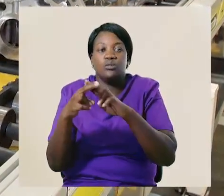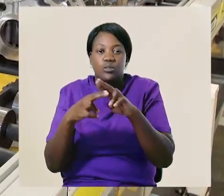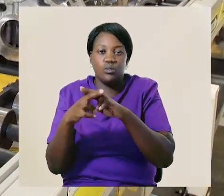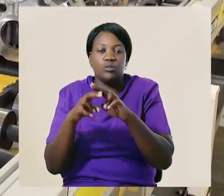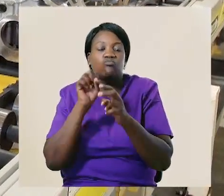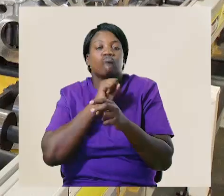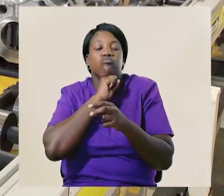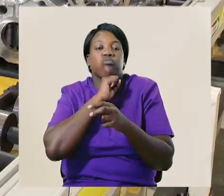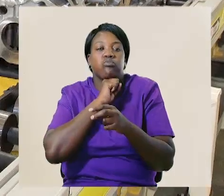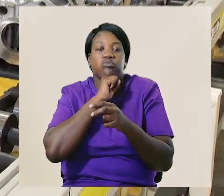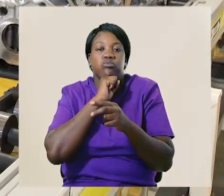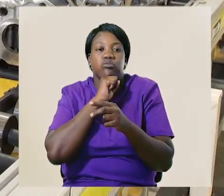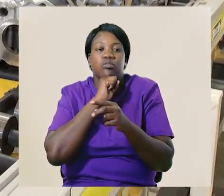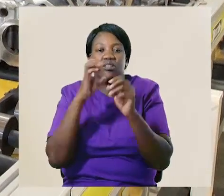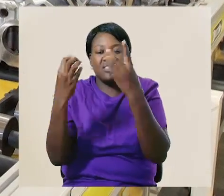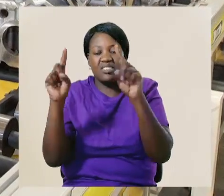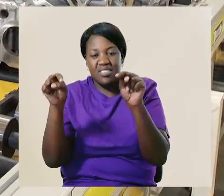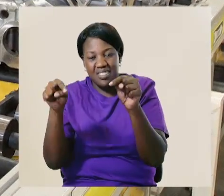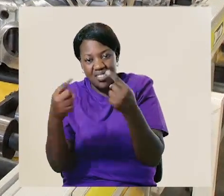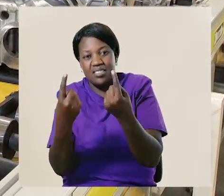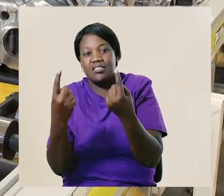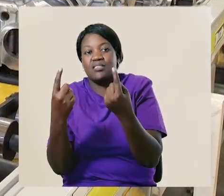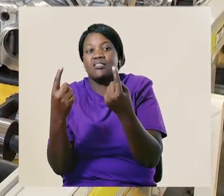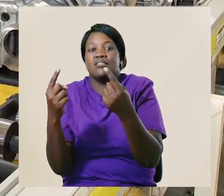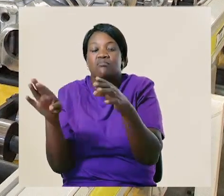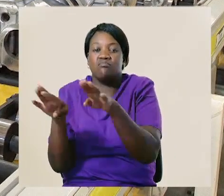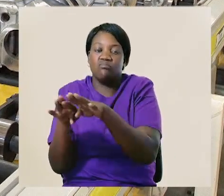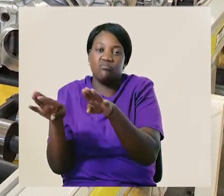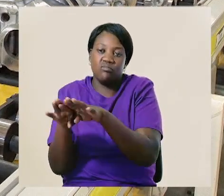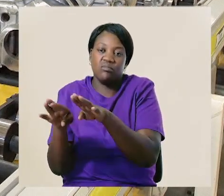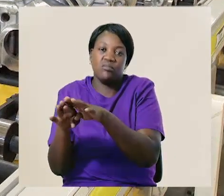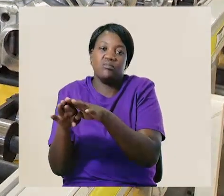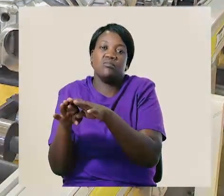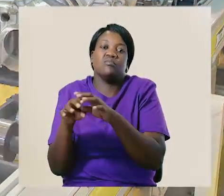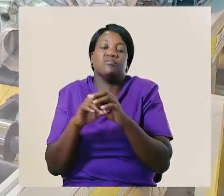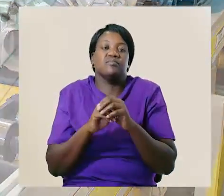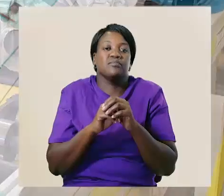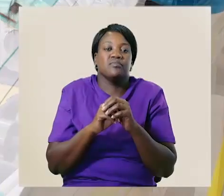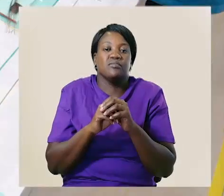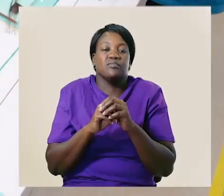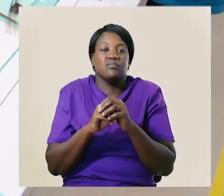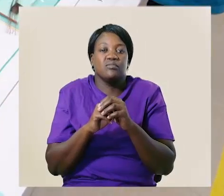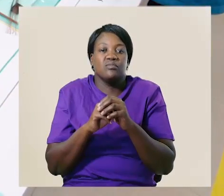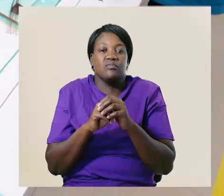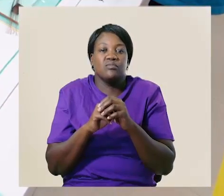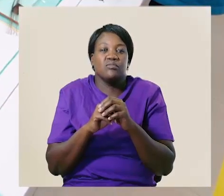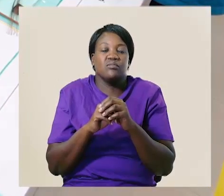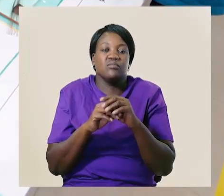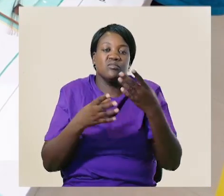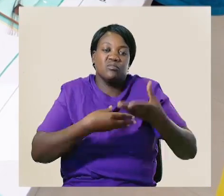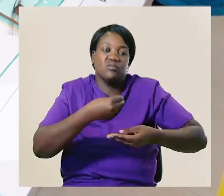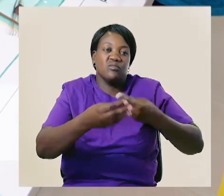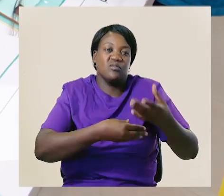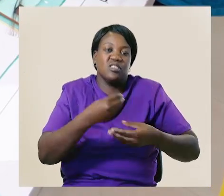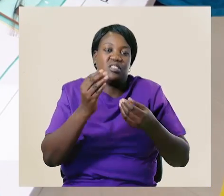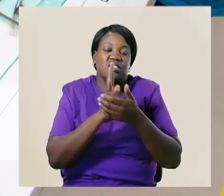to increase their output and keep their average cost as low as possible. This is called economies